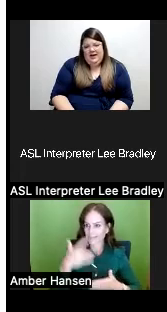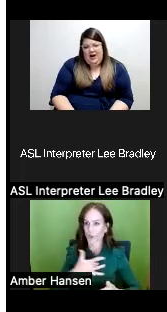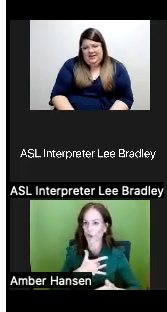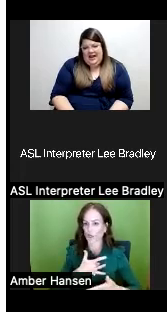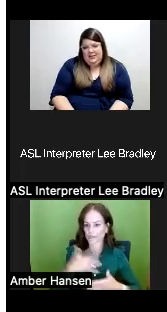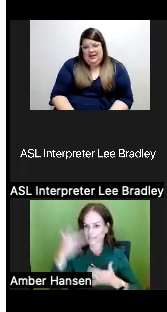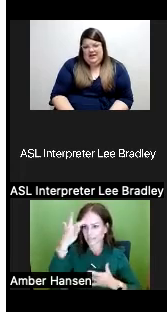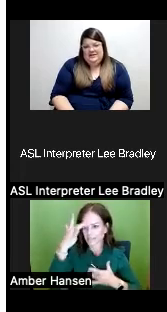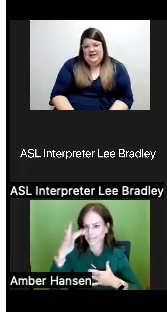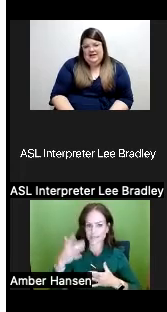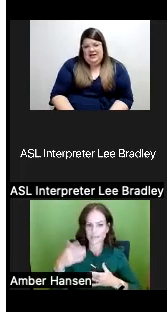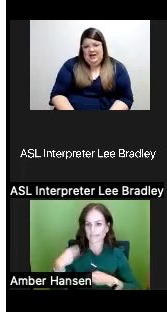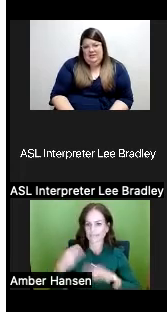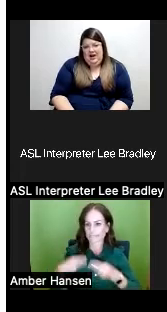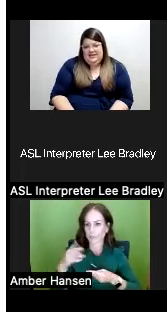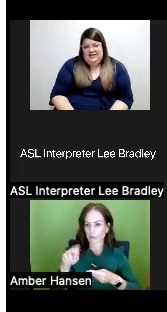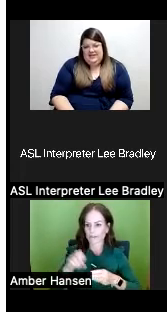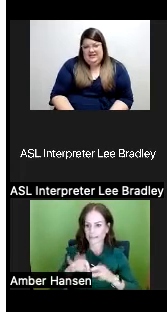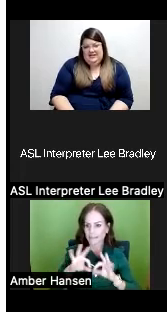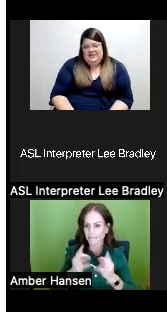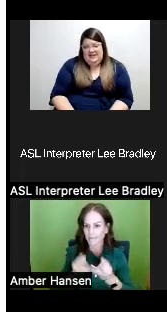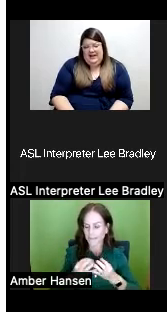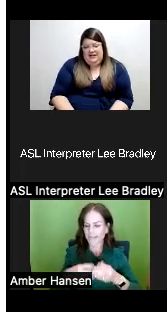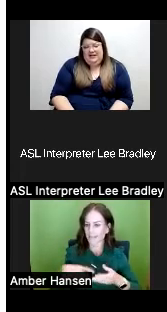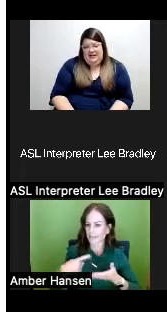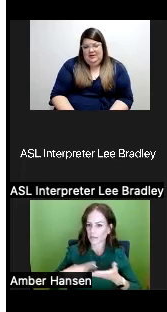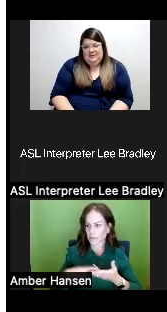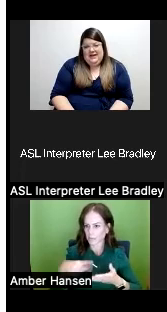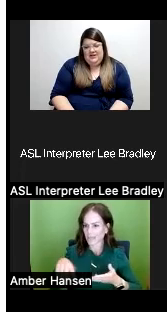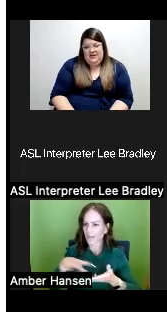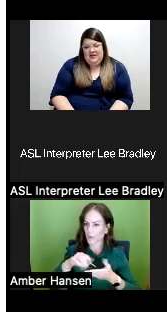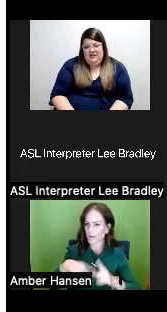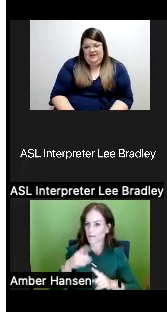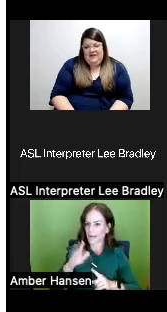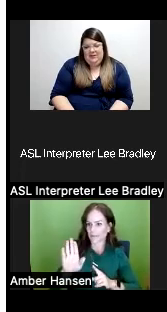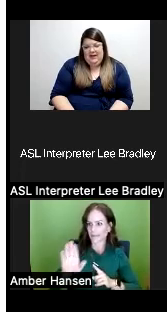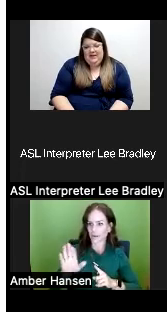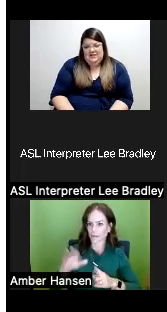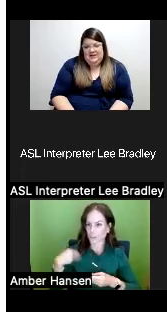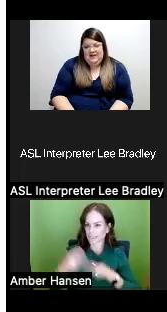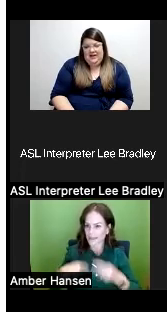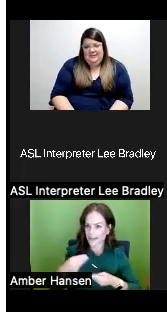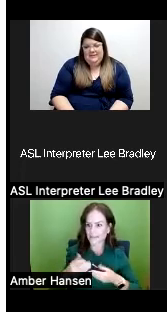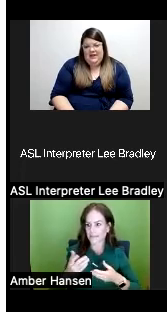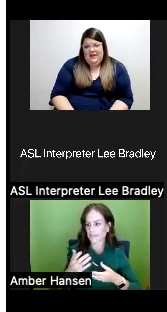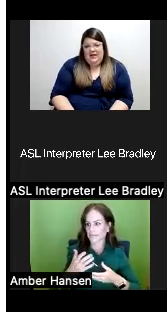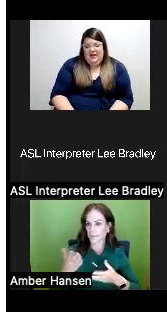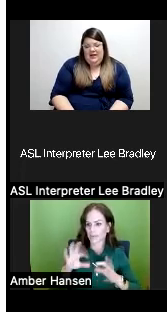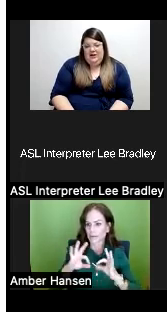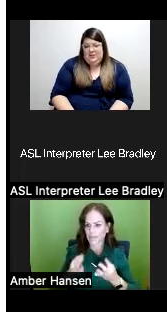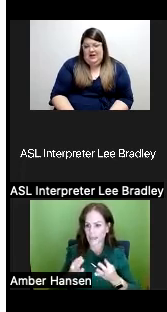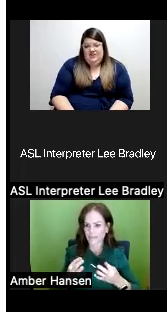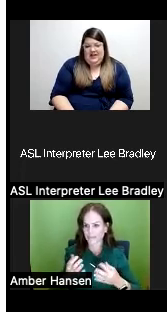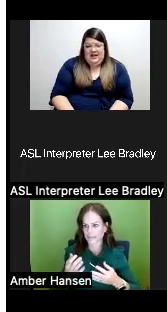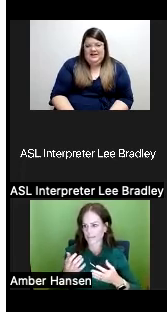grandpa had a heart attack because heart disease is something that is passed down in our family. We have a history of that.